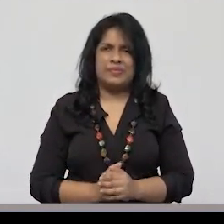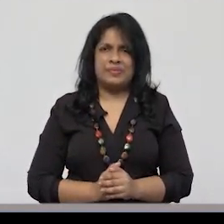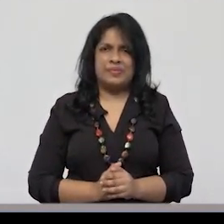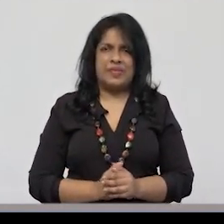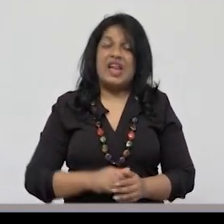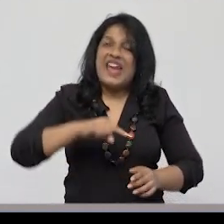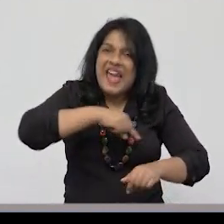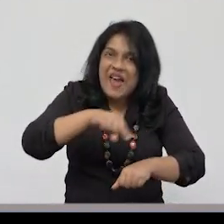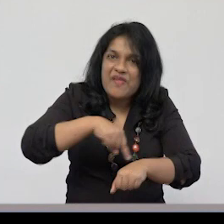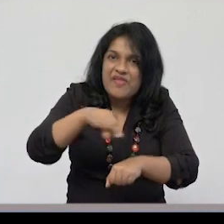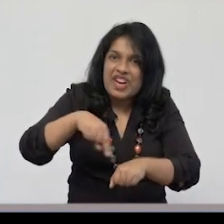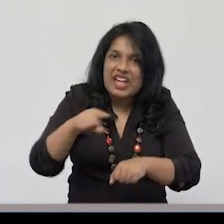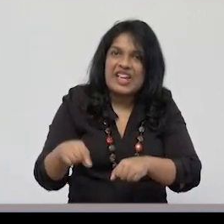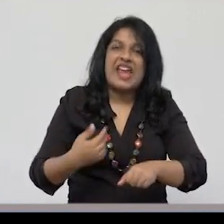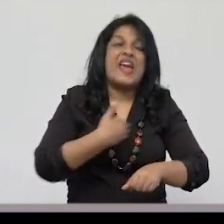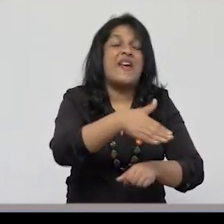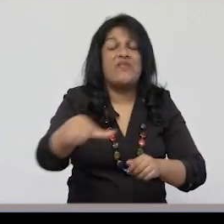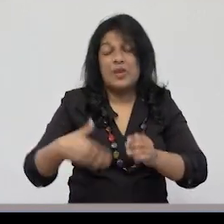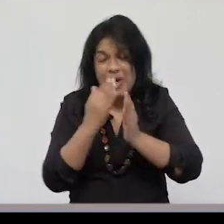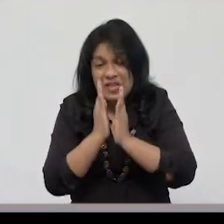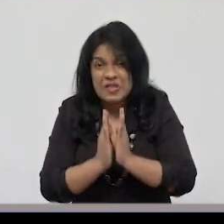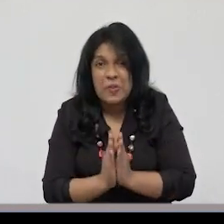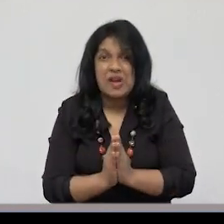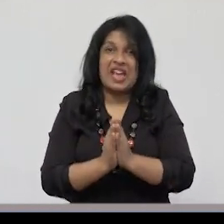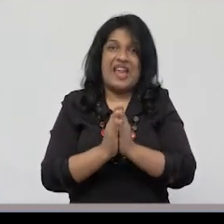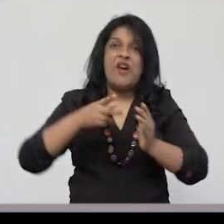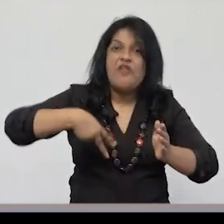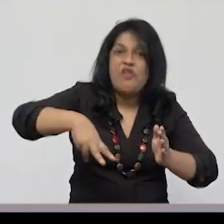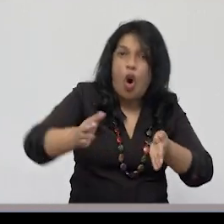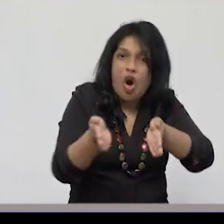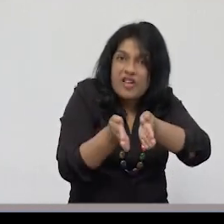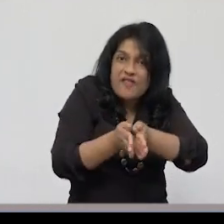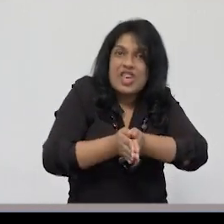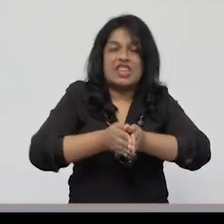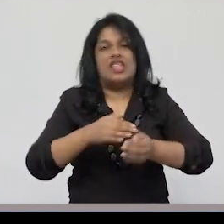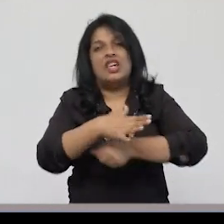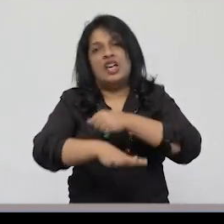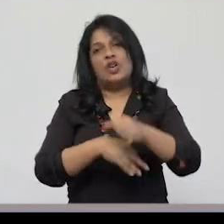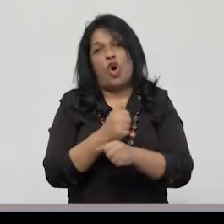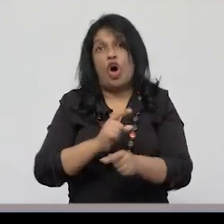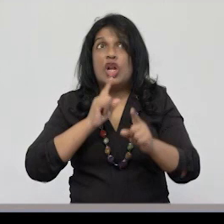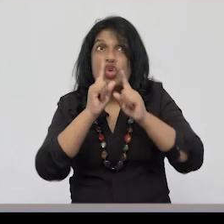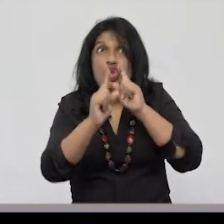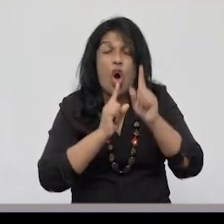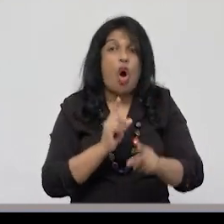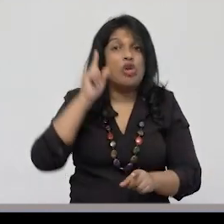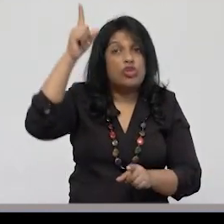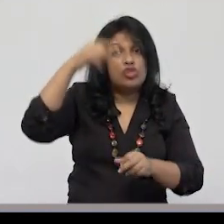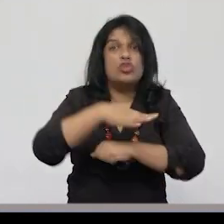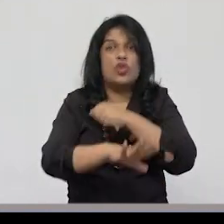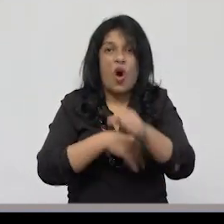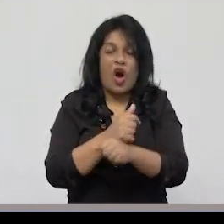fine. Because he loves you like a parent loves a child. I don't need my child coming and say, oh, Tati, you're